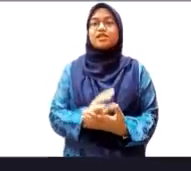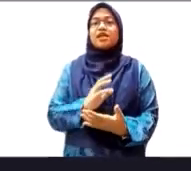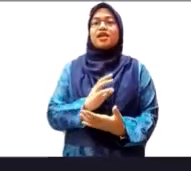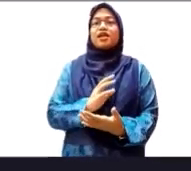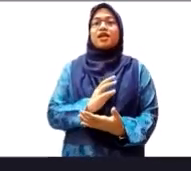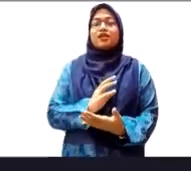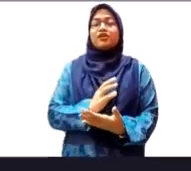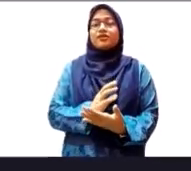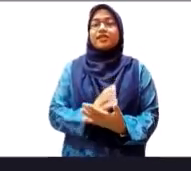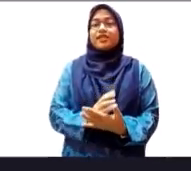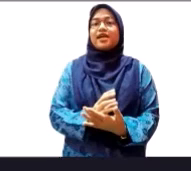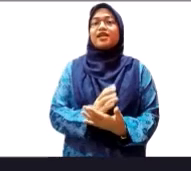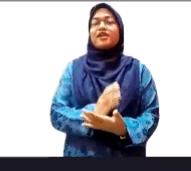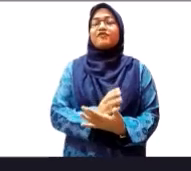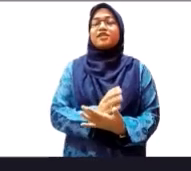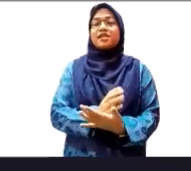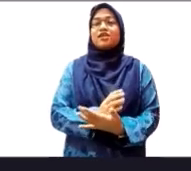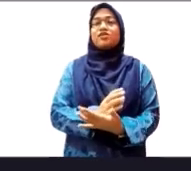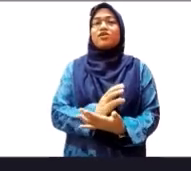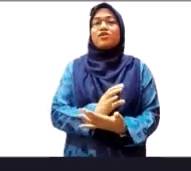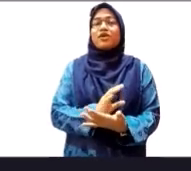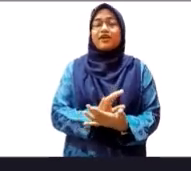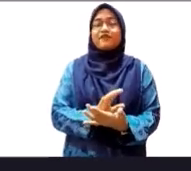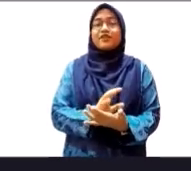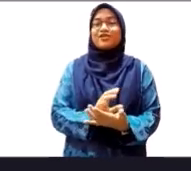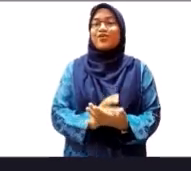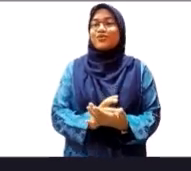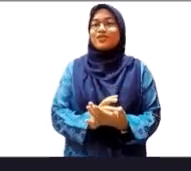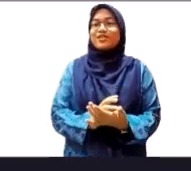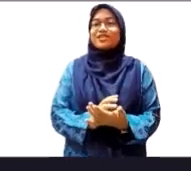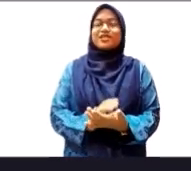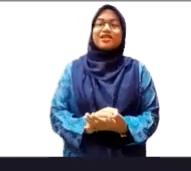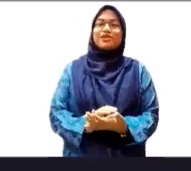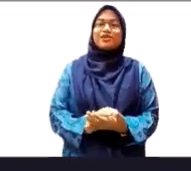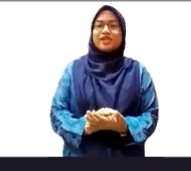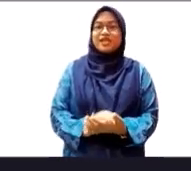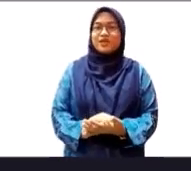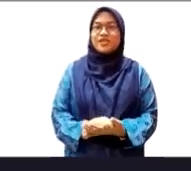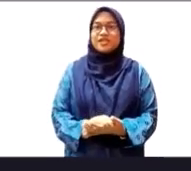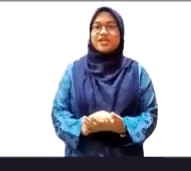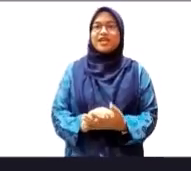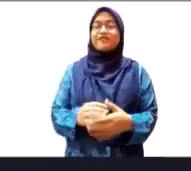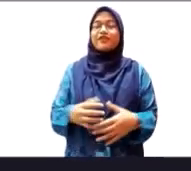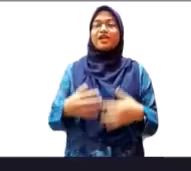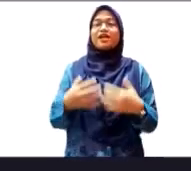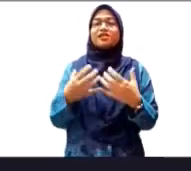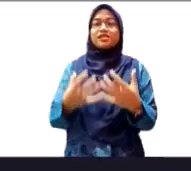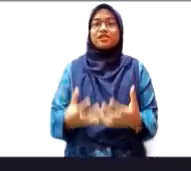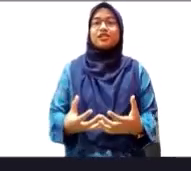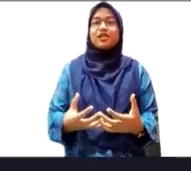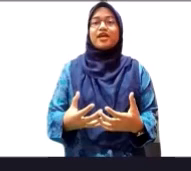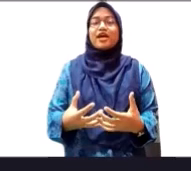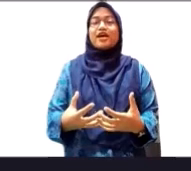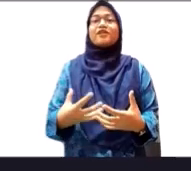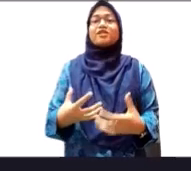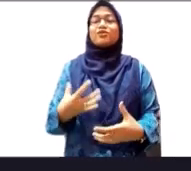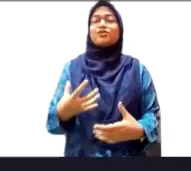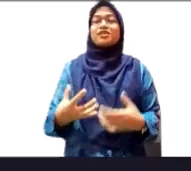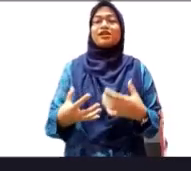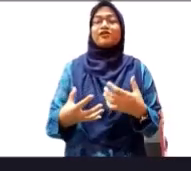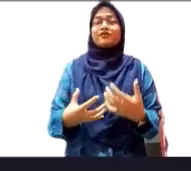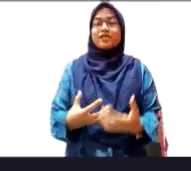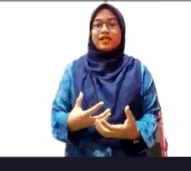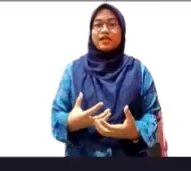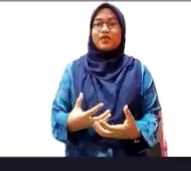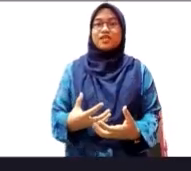language. Not only that, every state have its own style of sign language, and every culture have its own